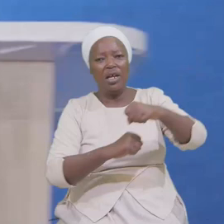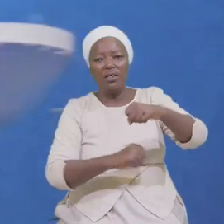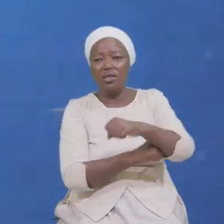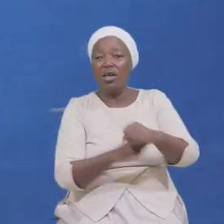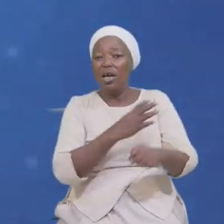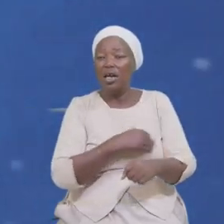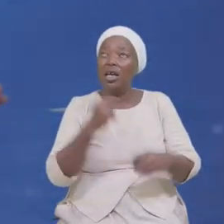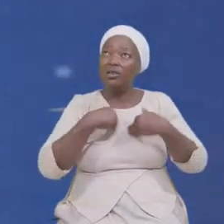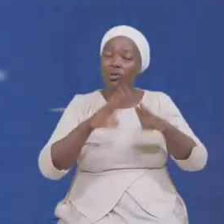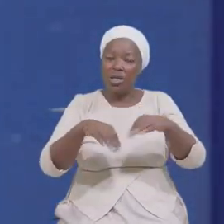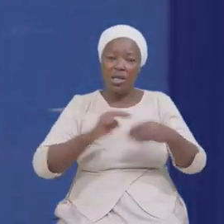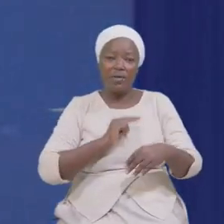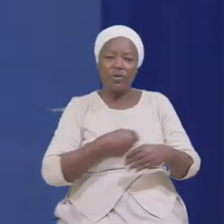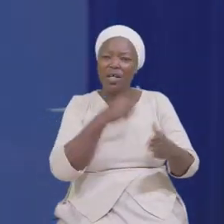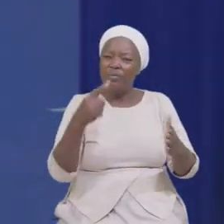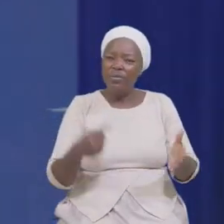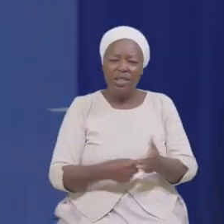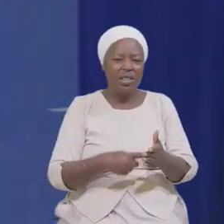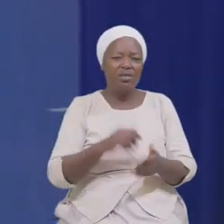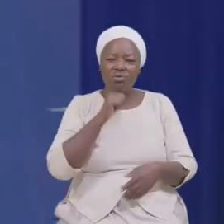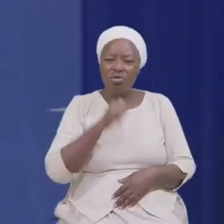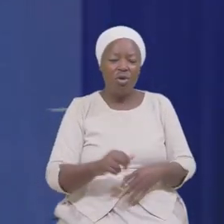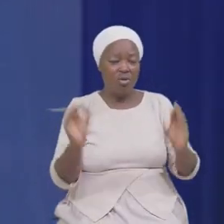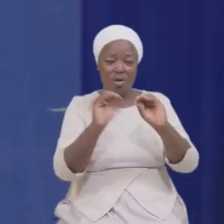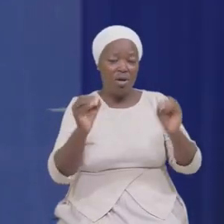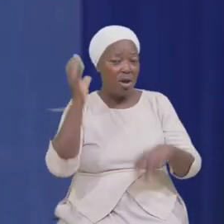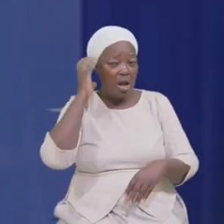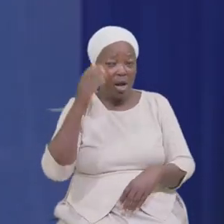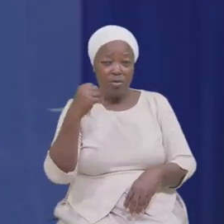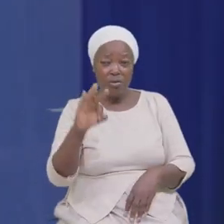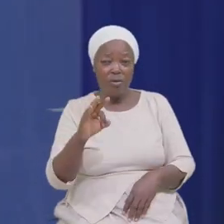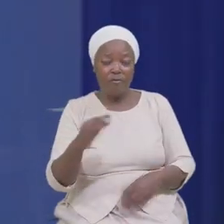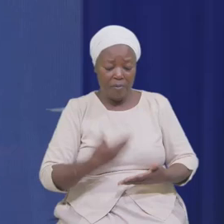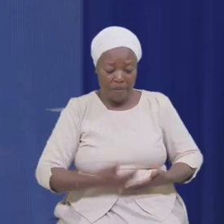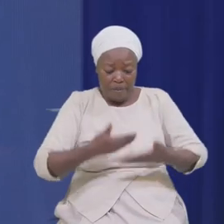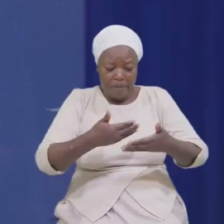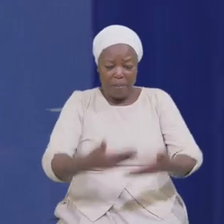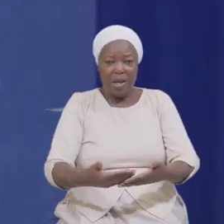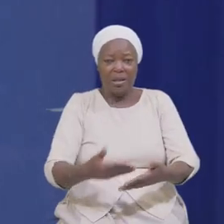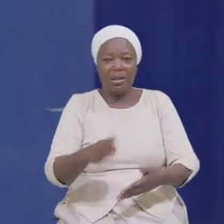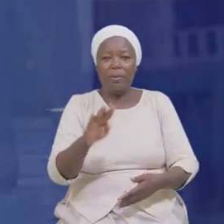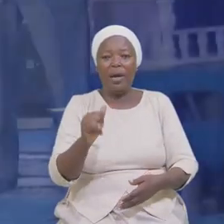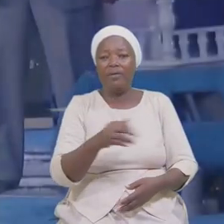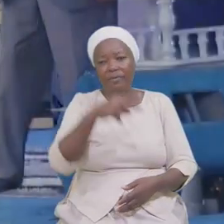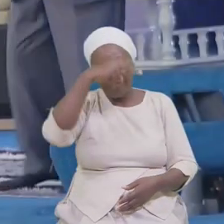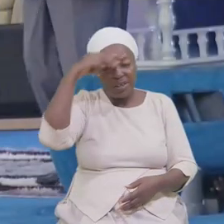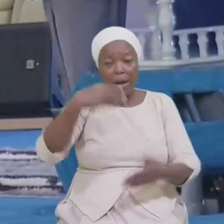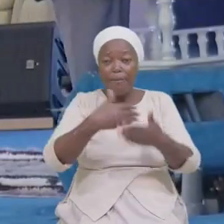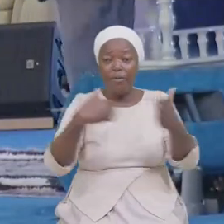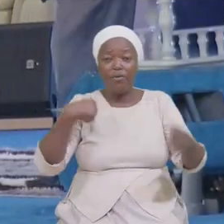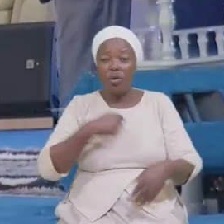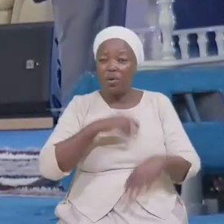us this unheard of birth by a virgin before we can have